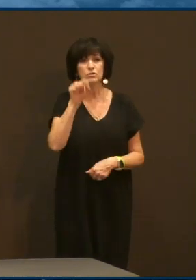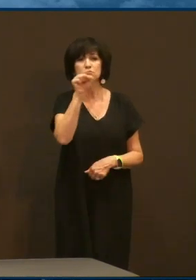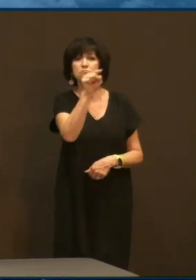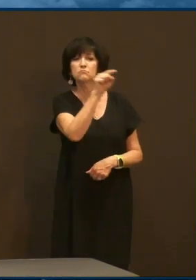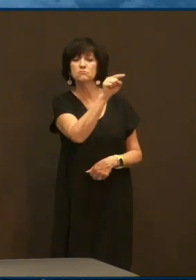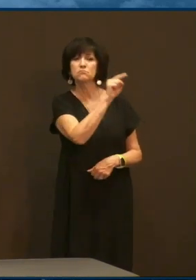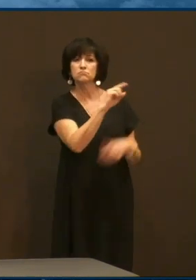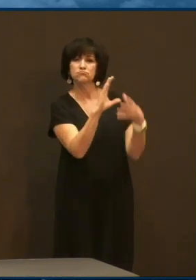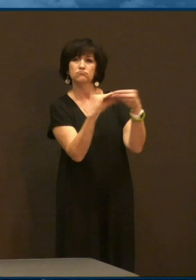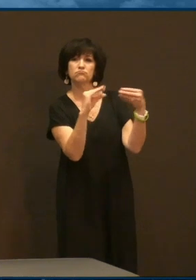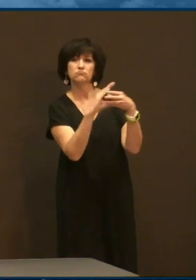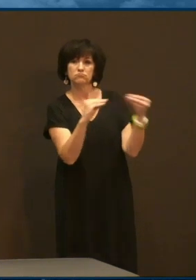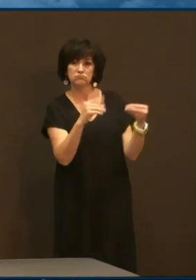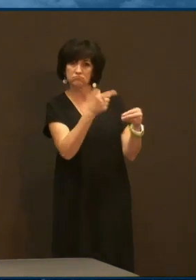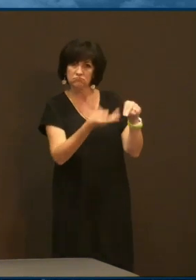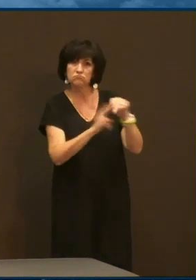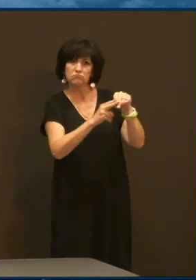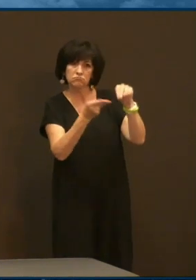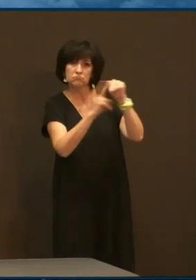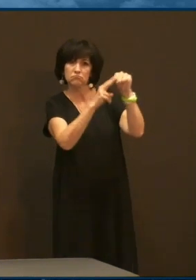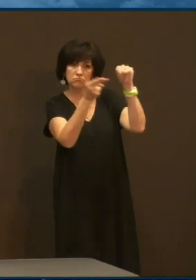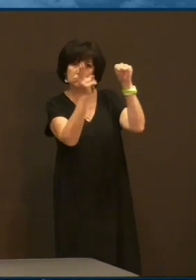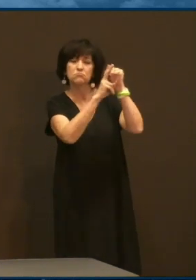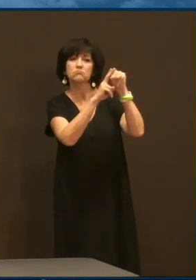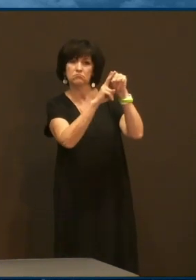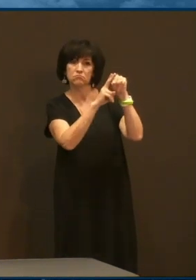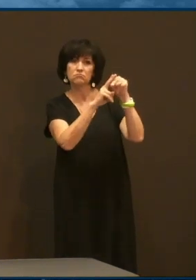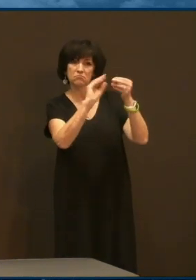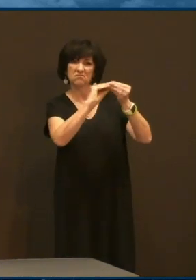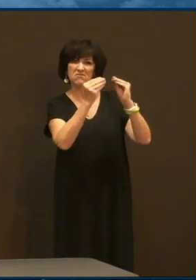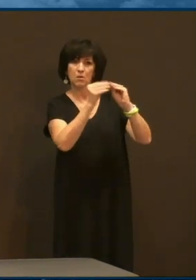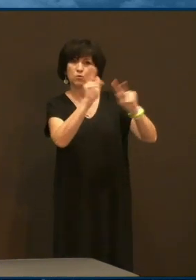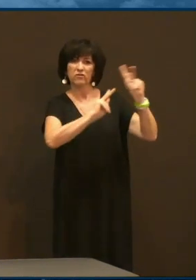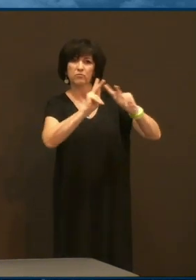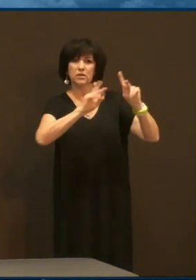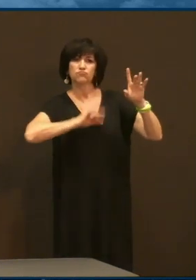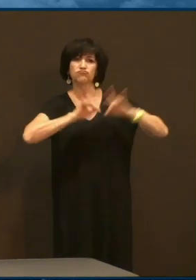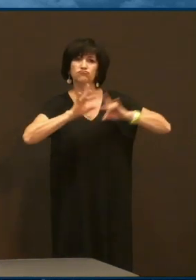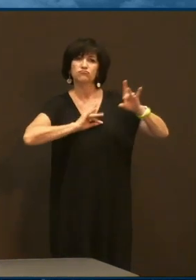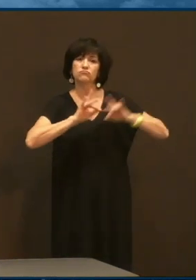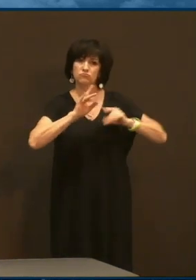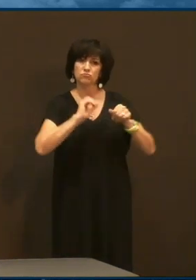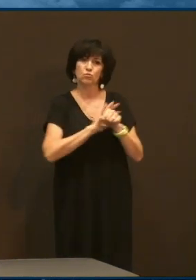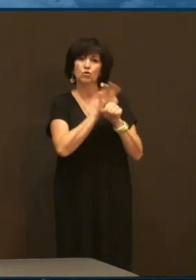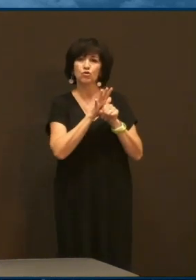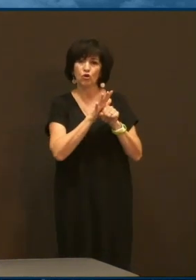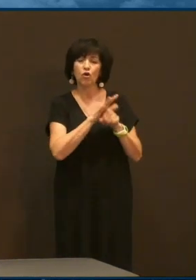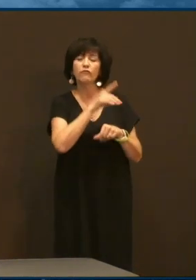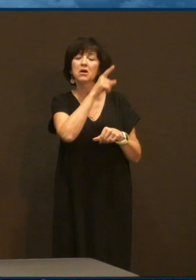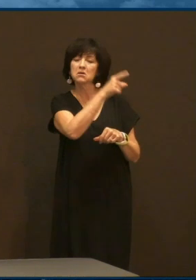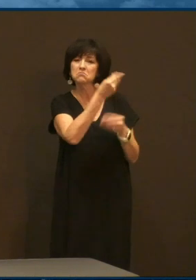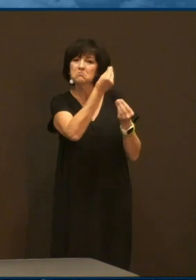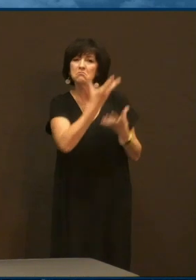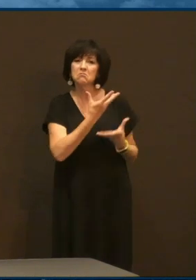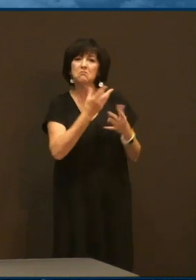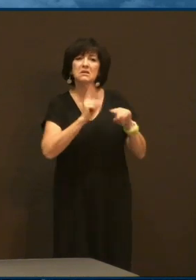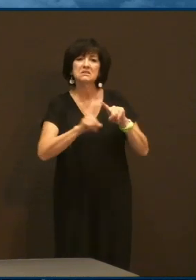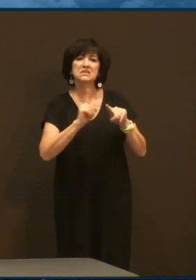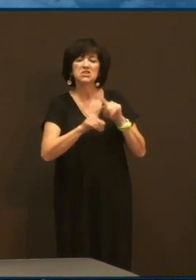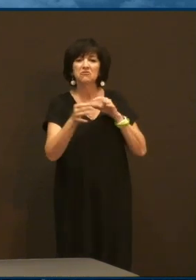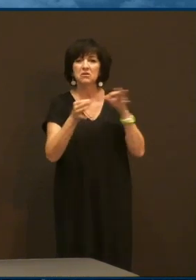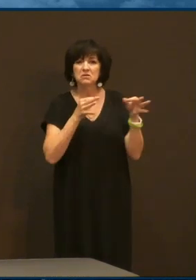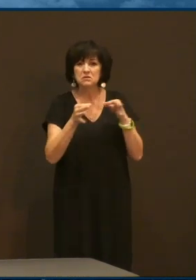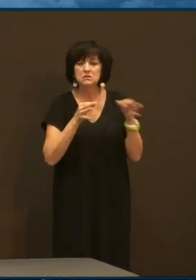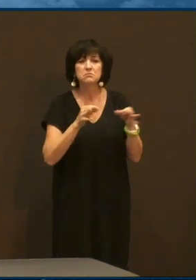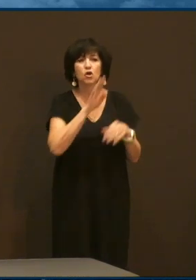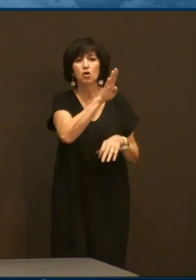the increase in number of positive cases in each of those states, and they talked about some of the explanations, mostly anecdotal, about where